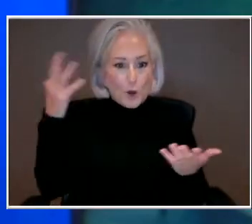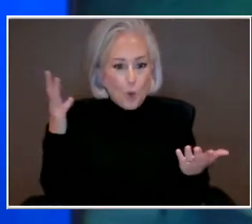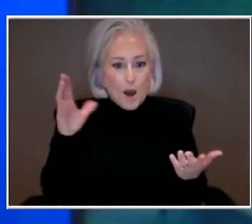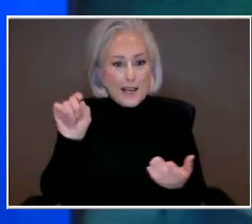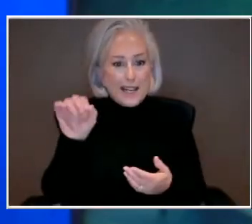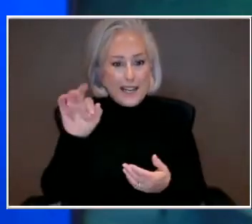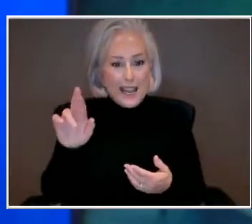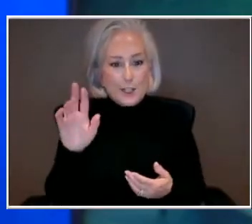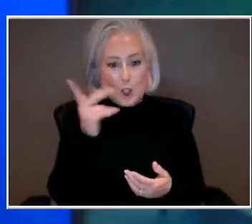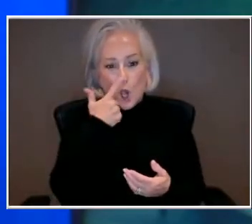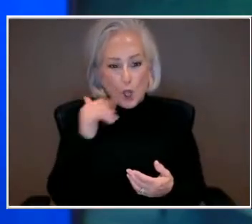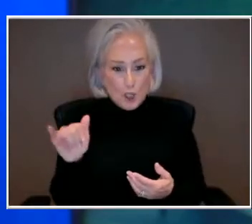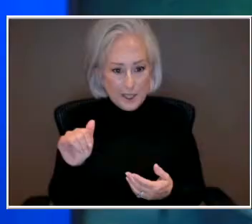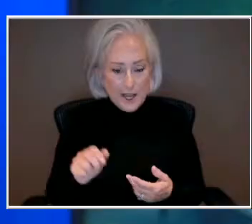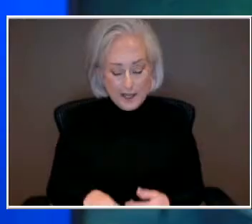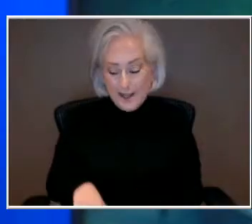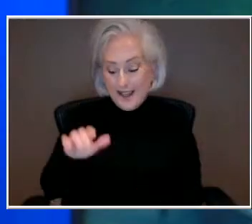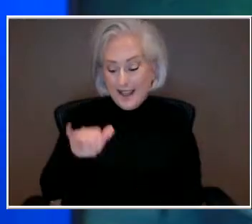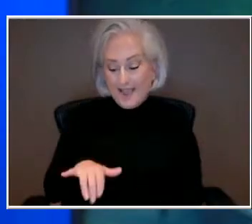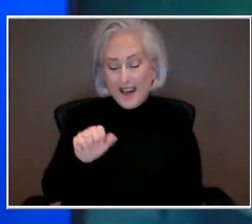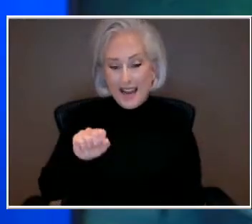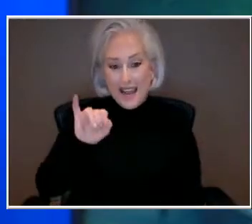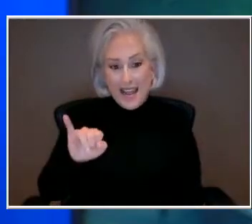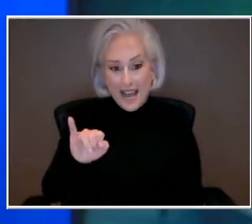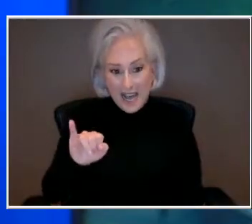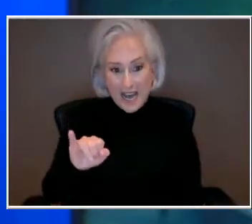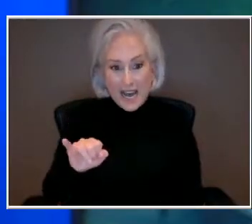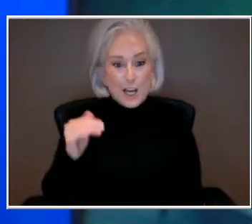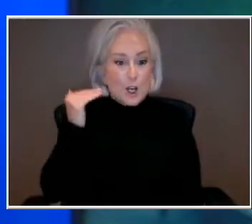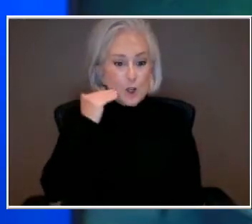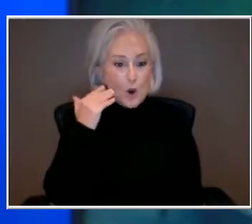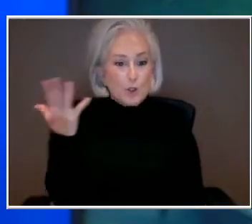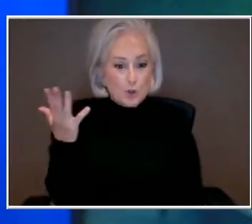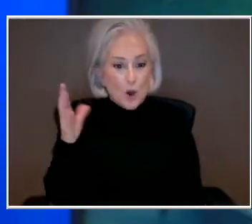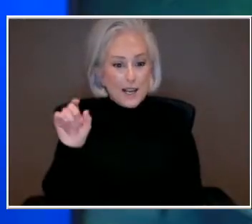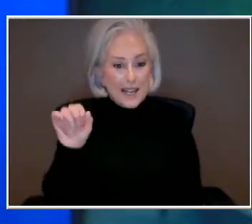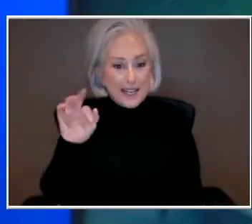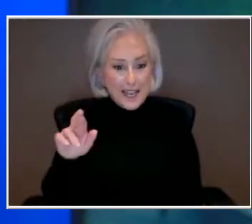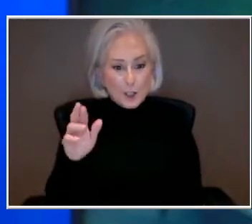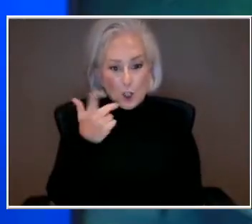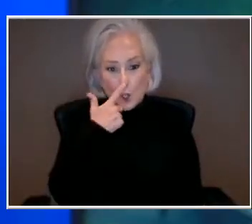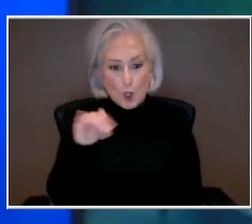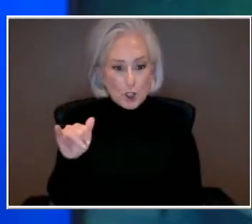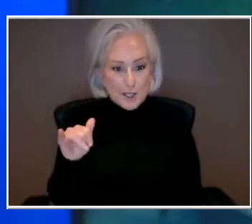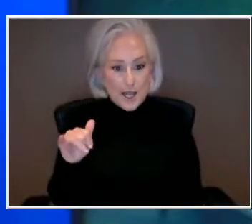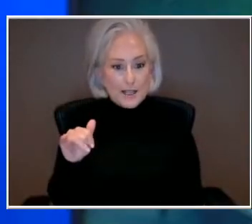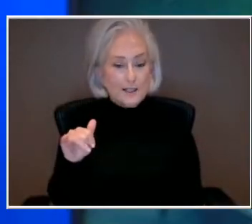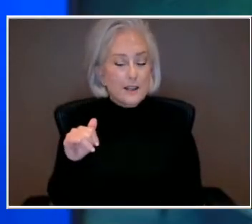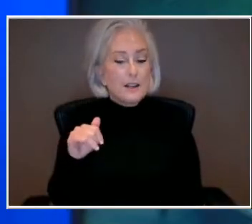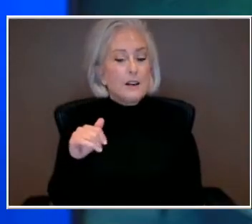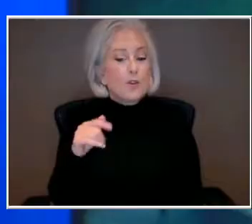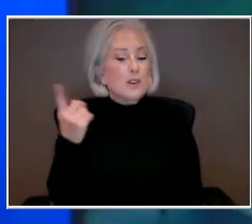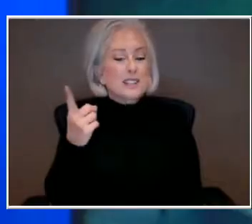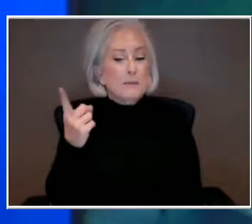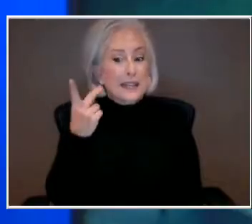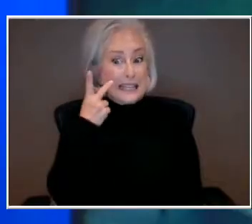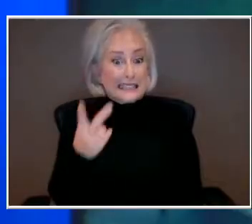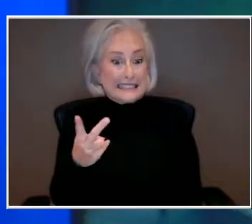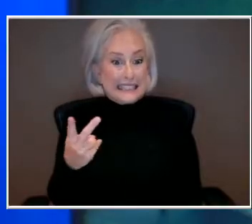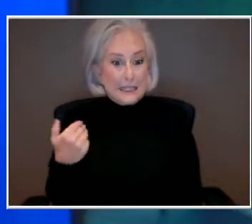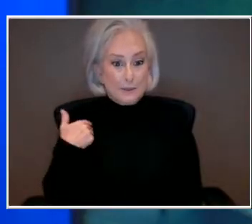AI program only knows what cancer looks like on the mammograms that it has seen before. So then when it goes out into